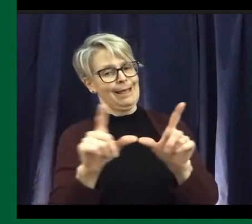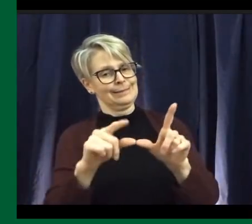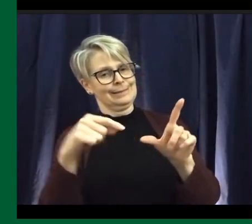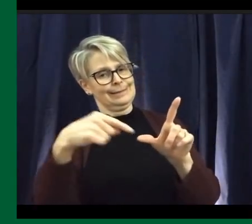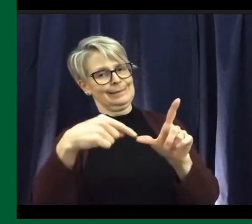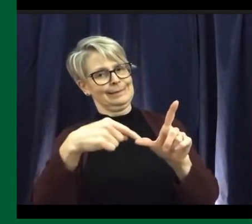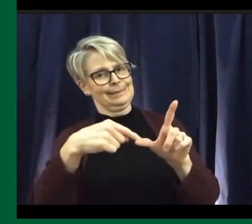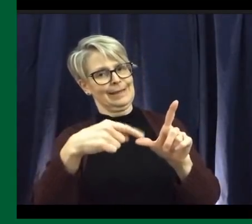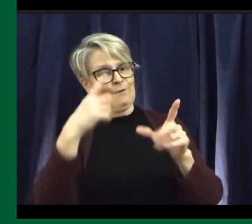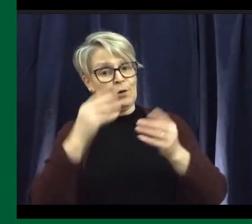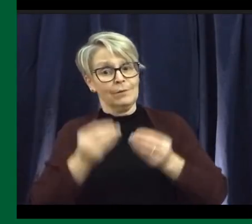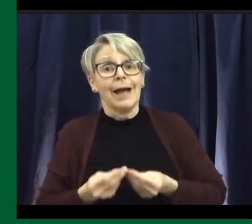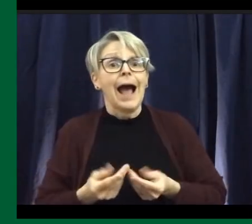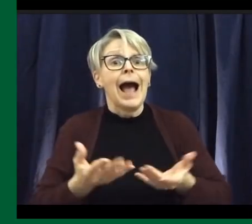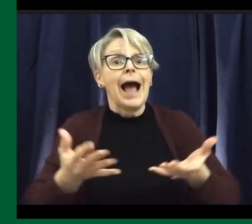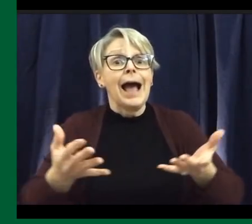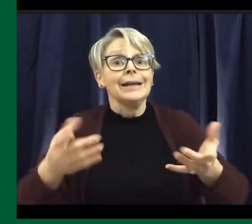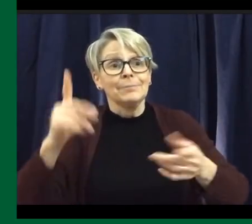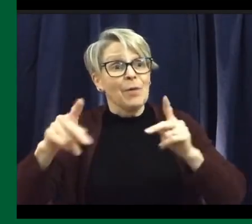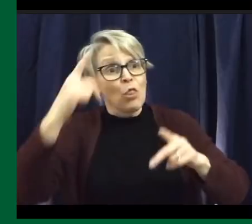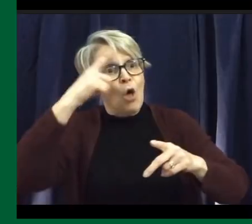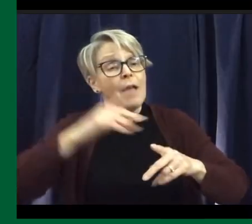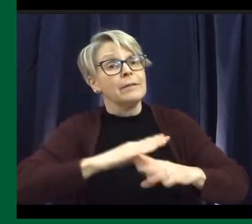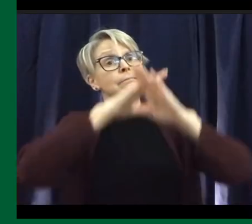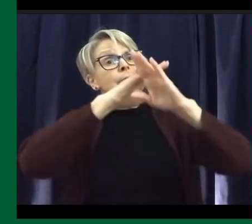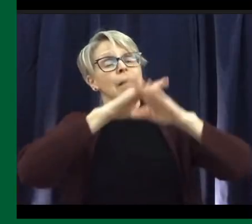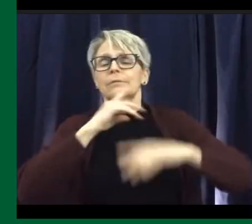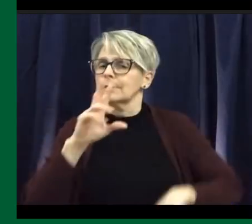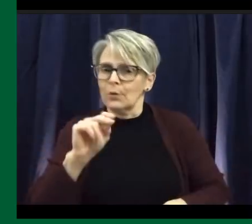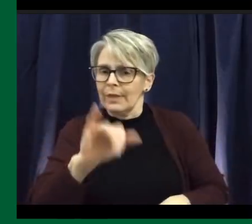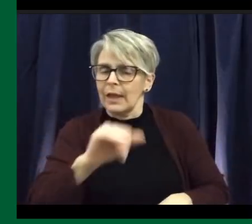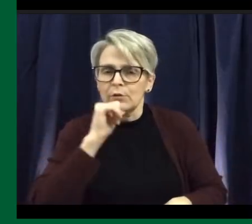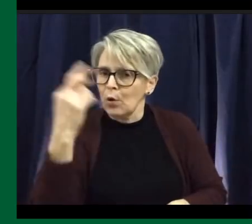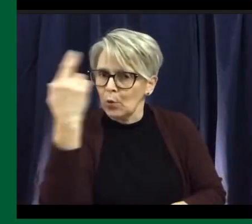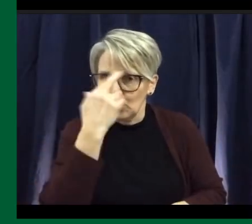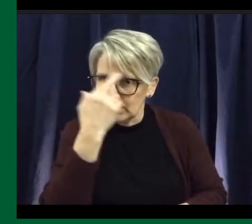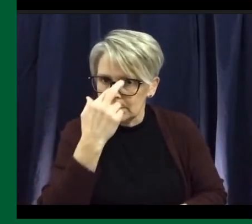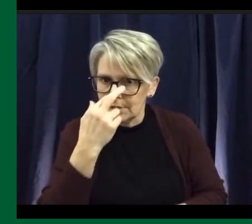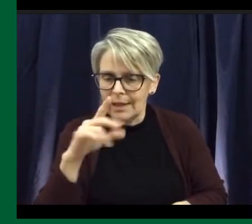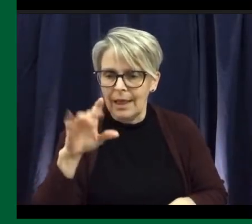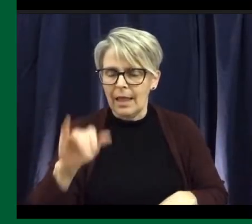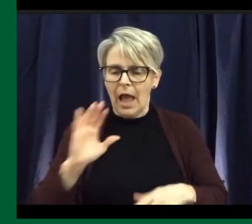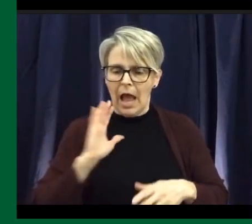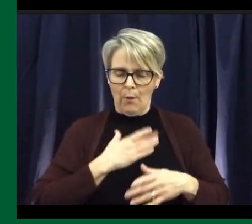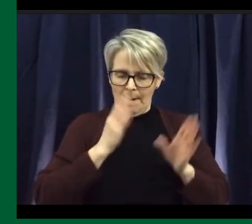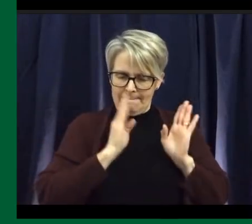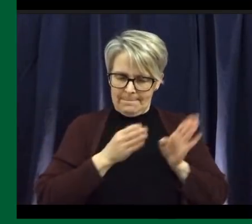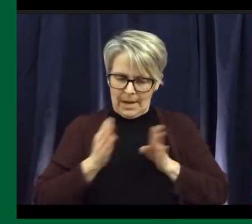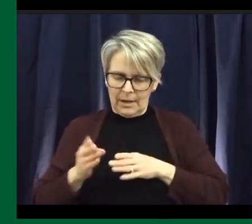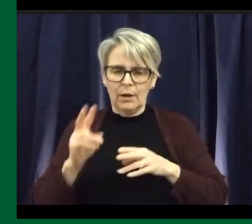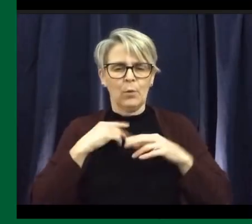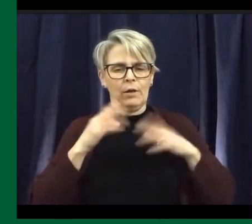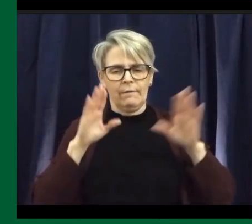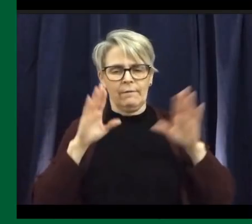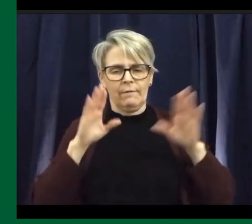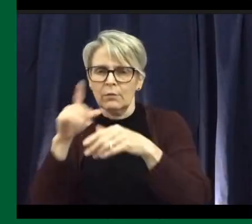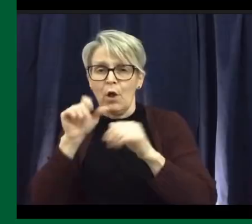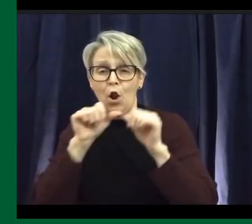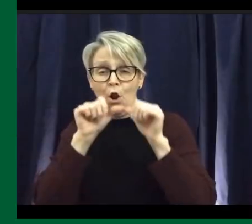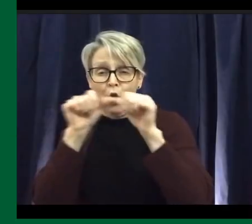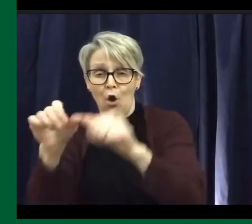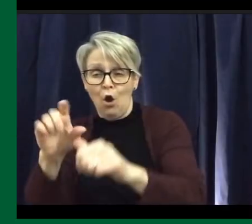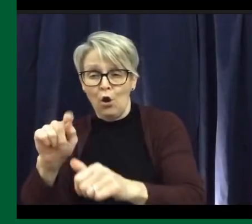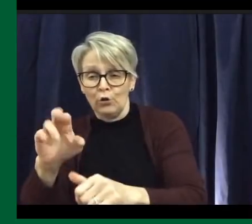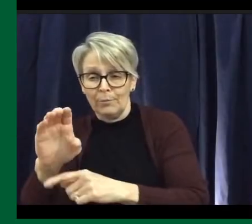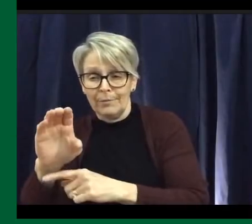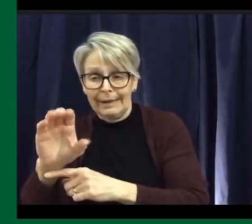rolling out testing, and it wasn't. It was the strategy was the barrier, and we were focusing on long-term care and acute care facilities, where we